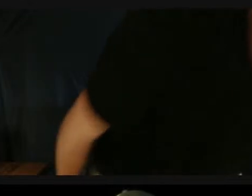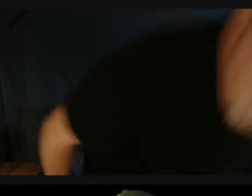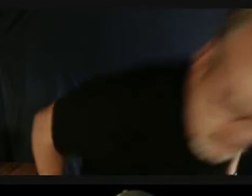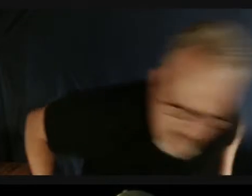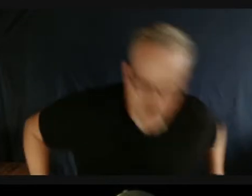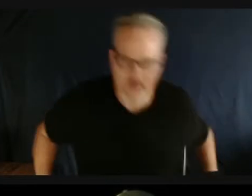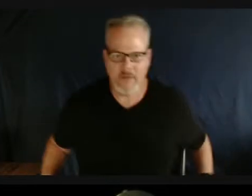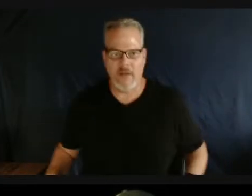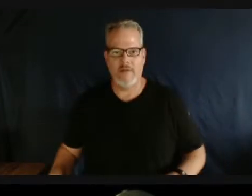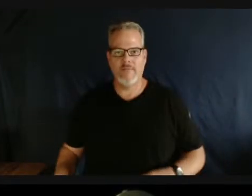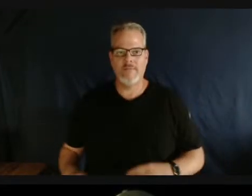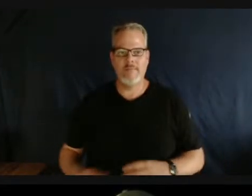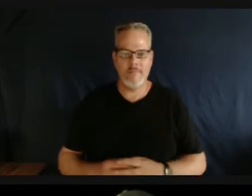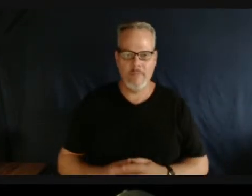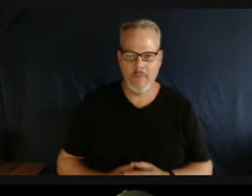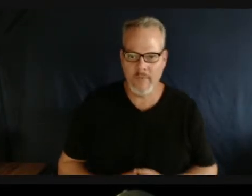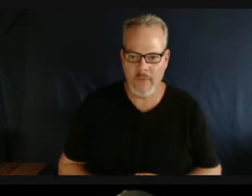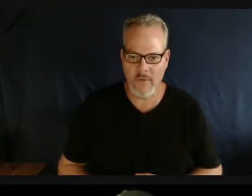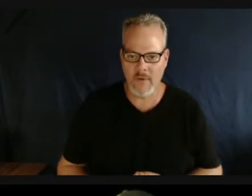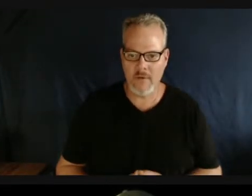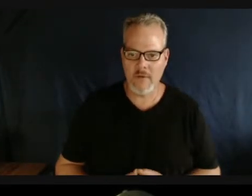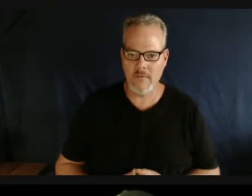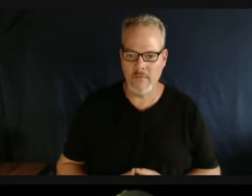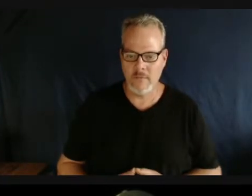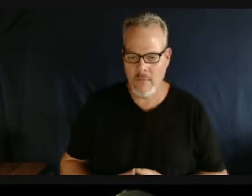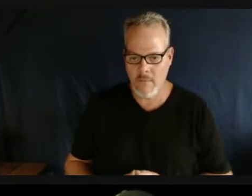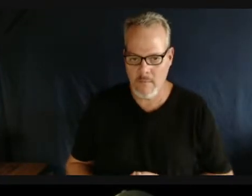well. So there we see small ooze out in that